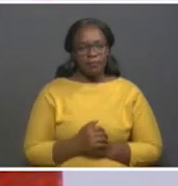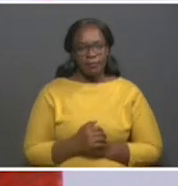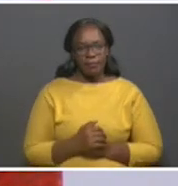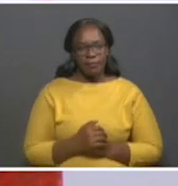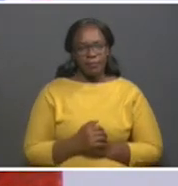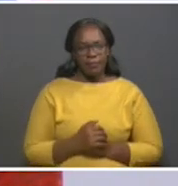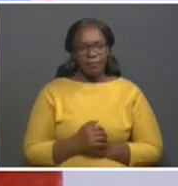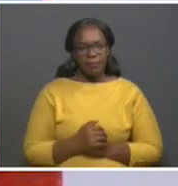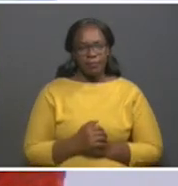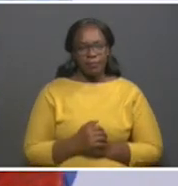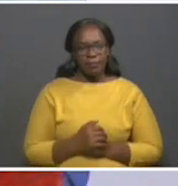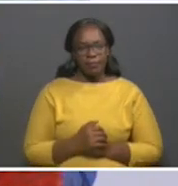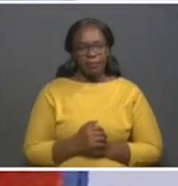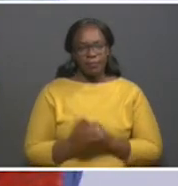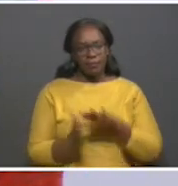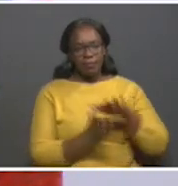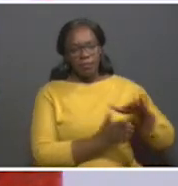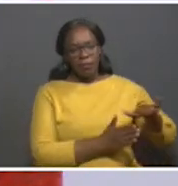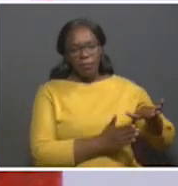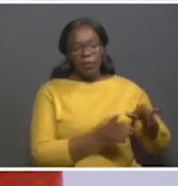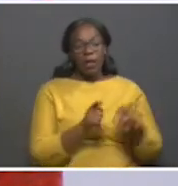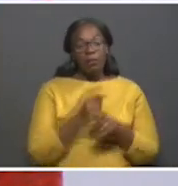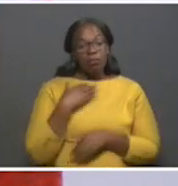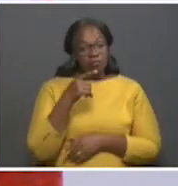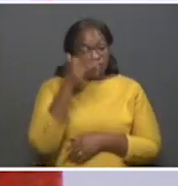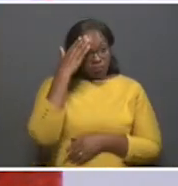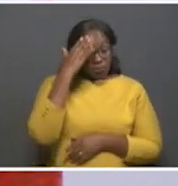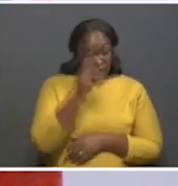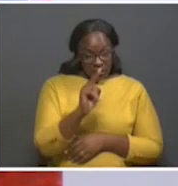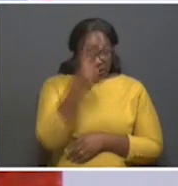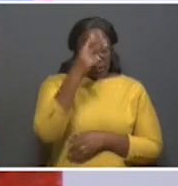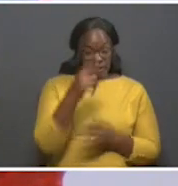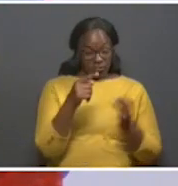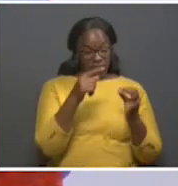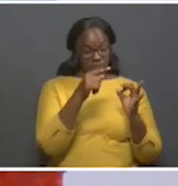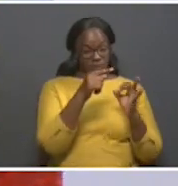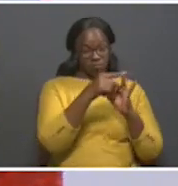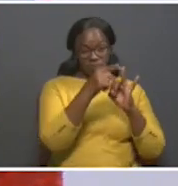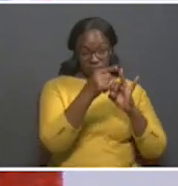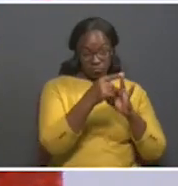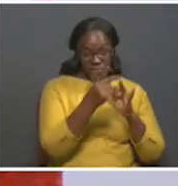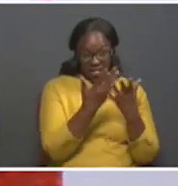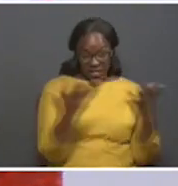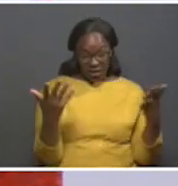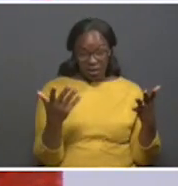The other thing I would like you to note is on the second guarantor of refuge. It